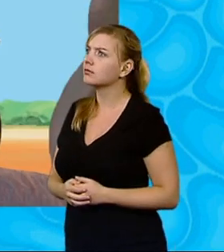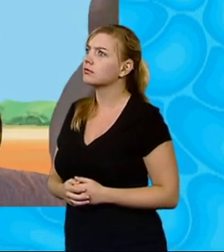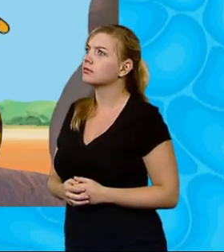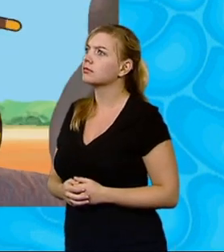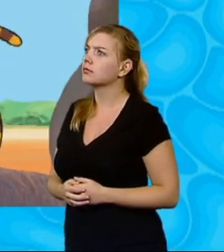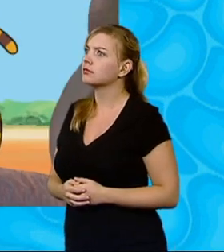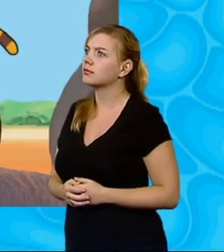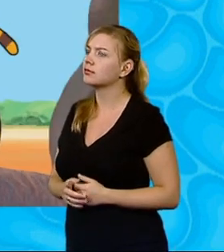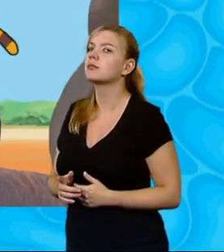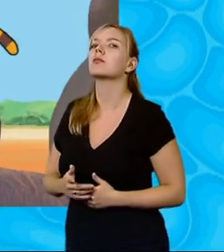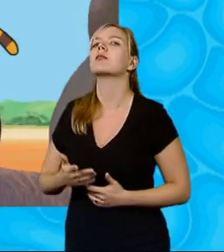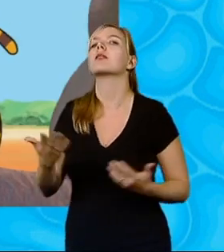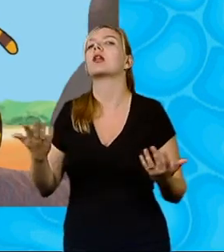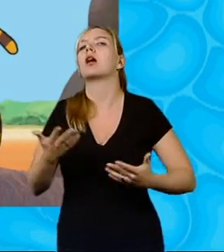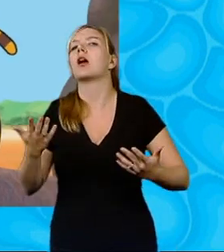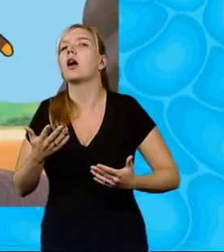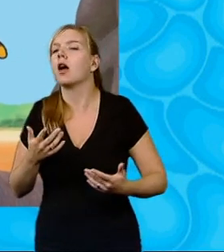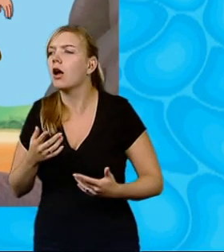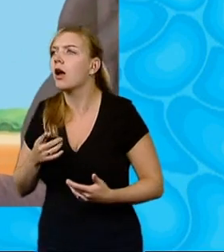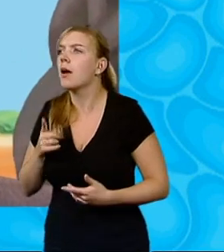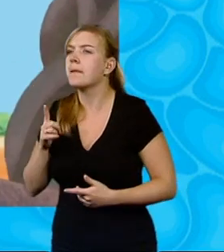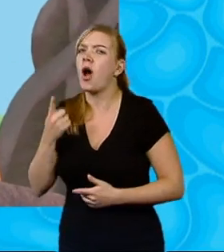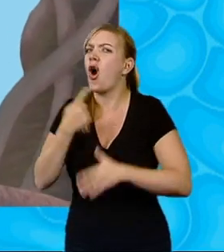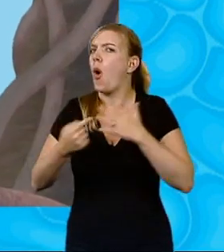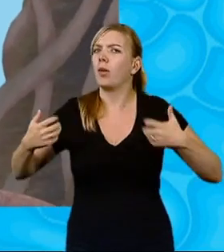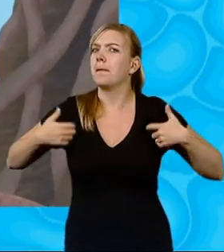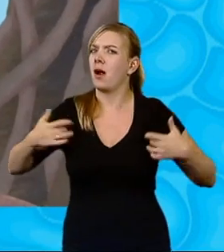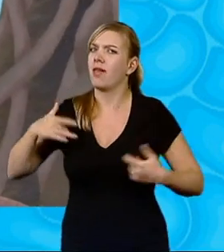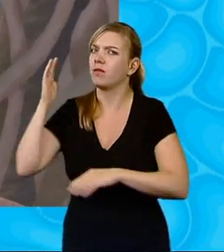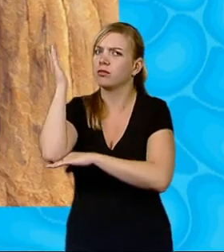OK, but only monkeys would ever live in a tree.